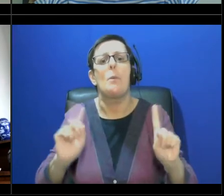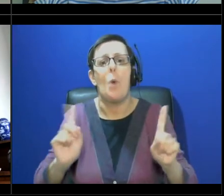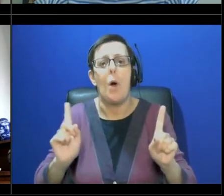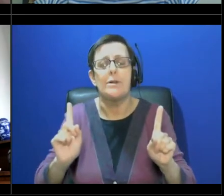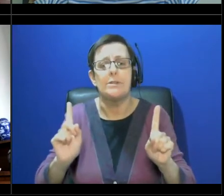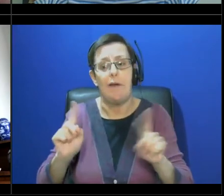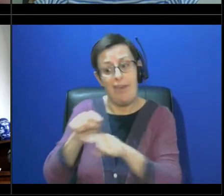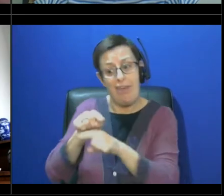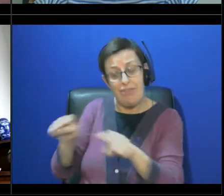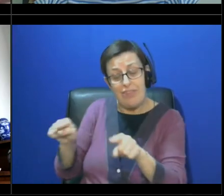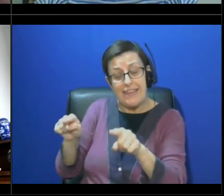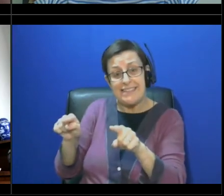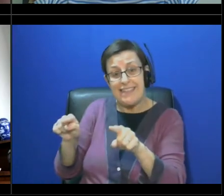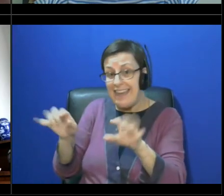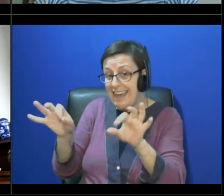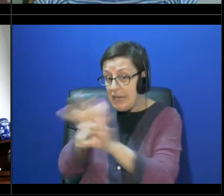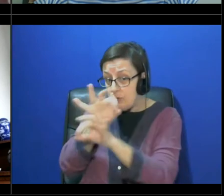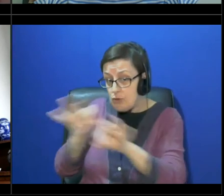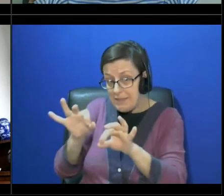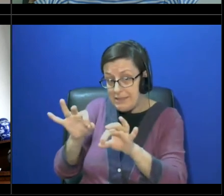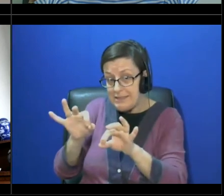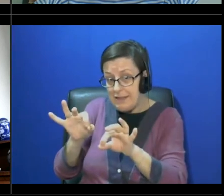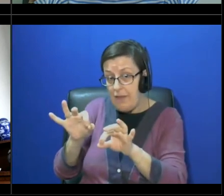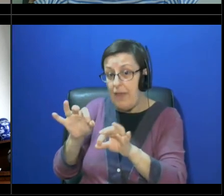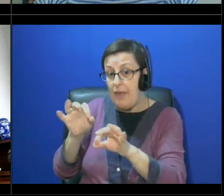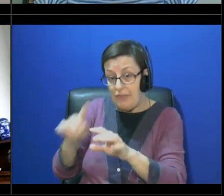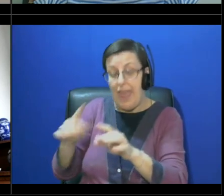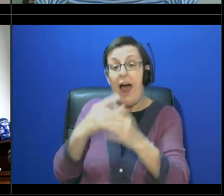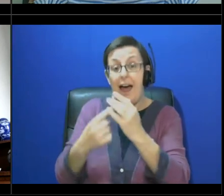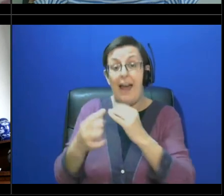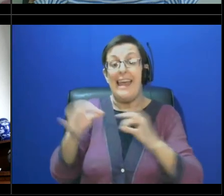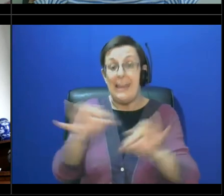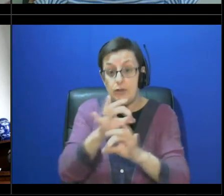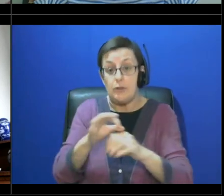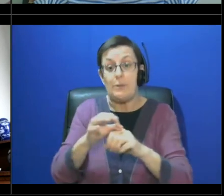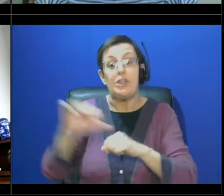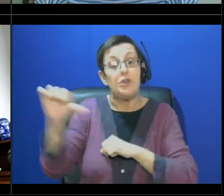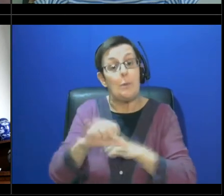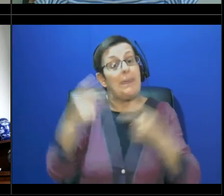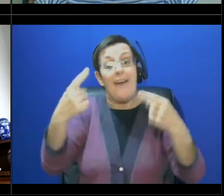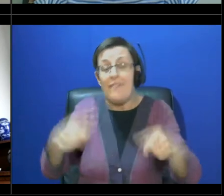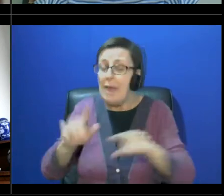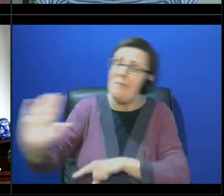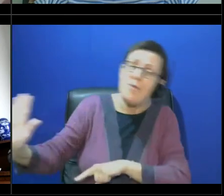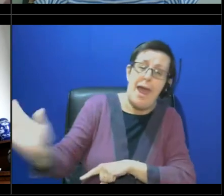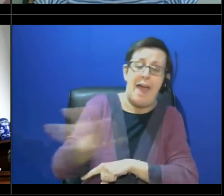kinds of instruments are instruments in their own rights, not just adaptations. And so they should be available for everybody to play.